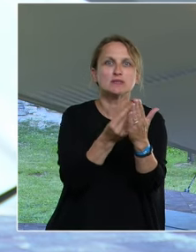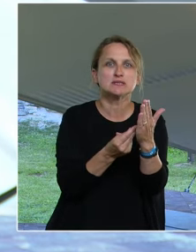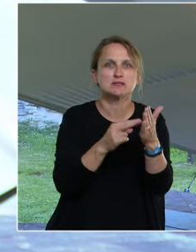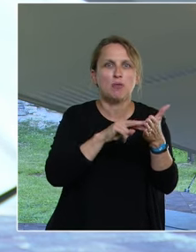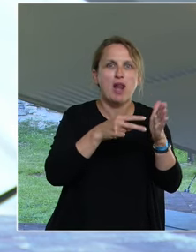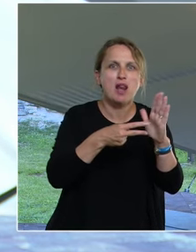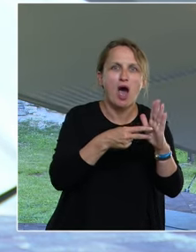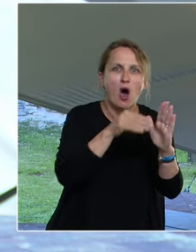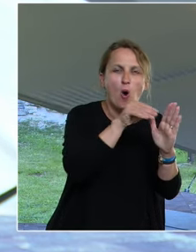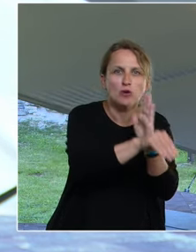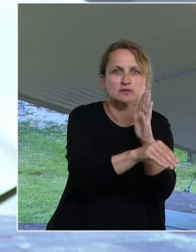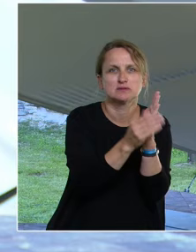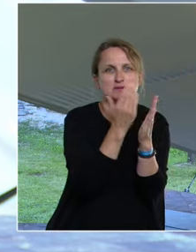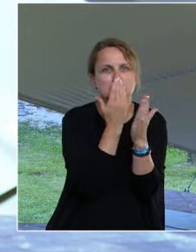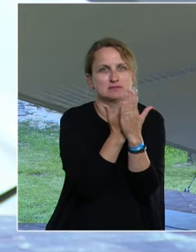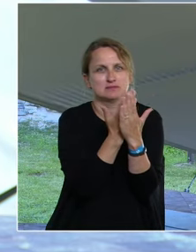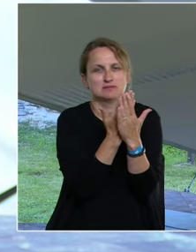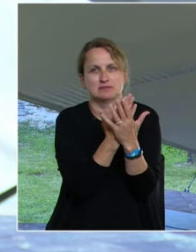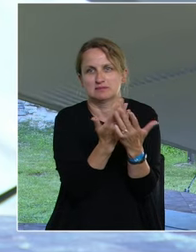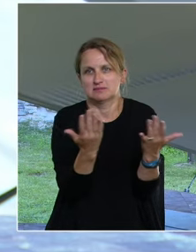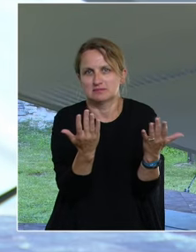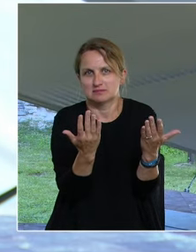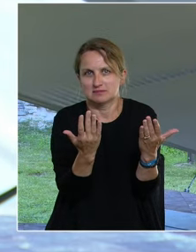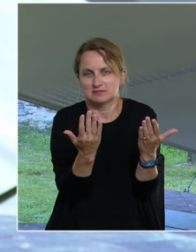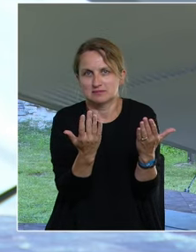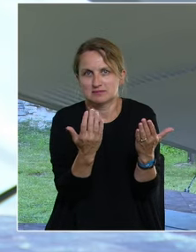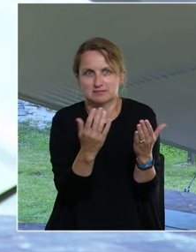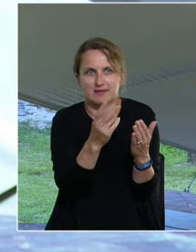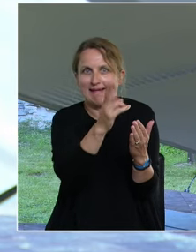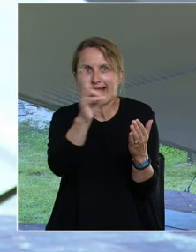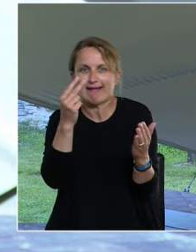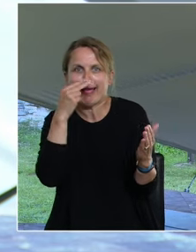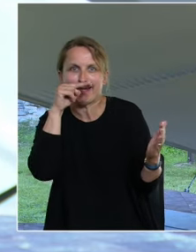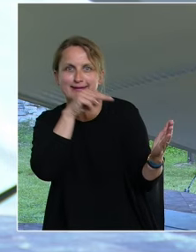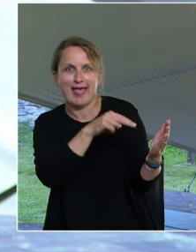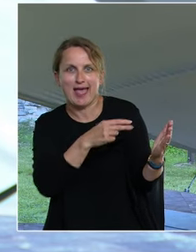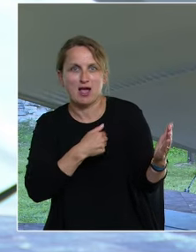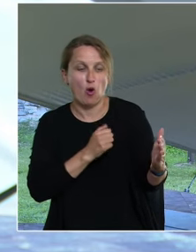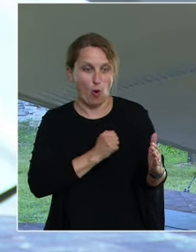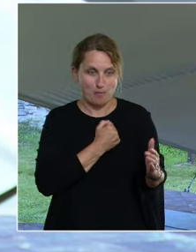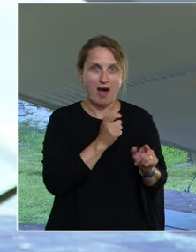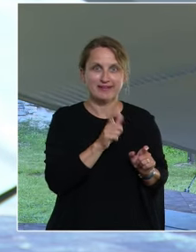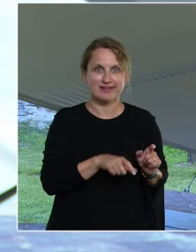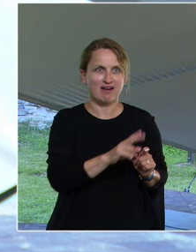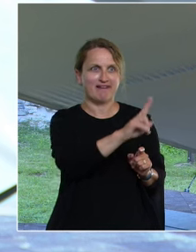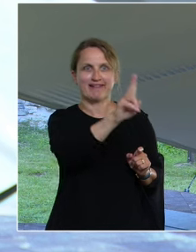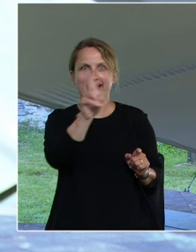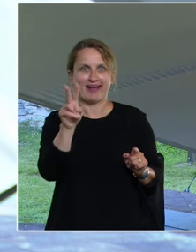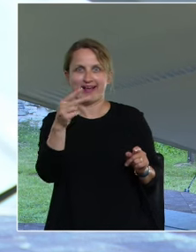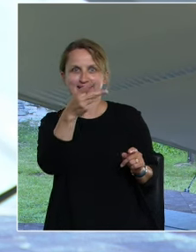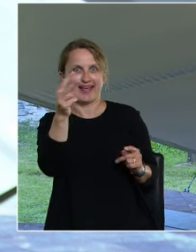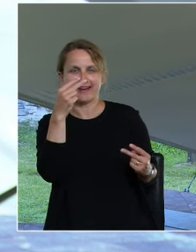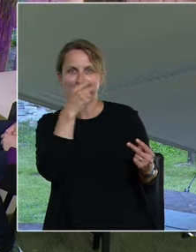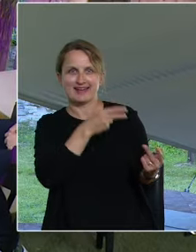it's, sits between the national borders. You know, you might never show it to anyone. You know, you own it, it's an asset. But it does. It's